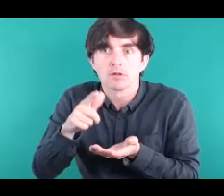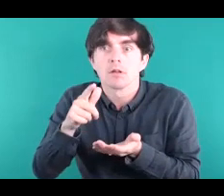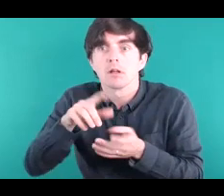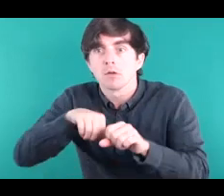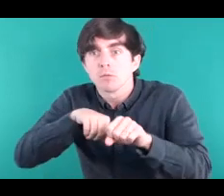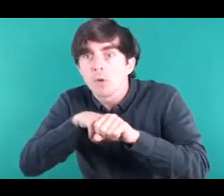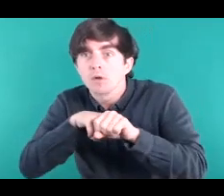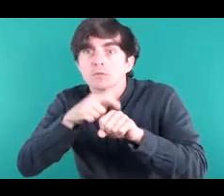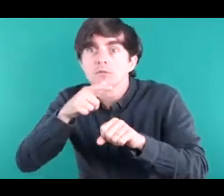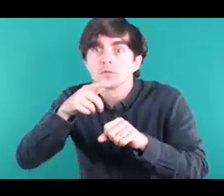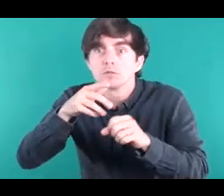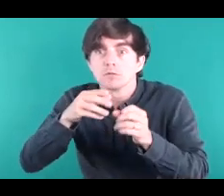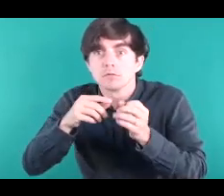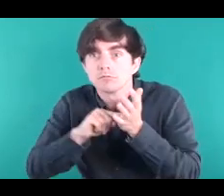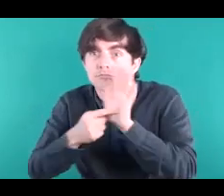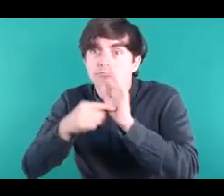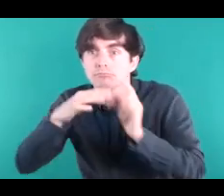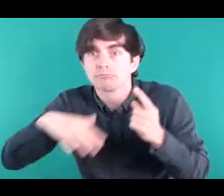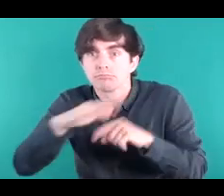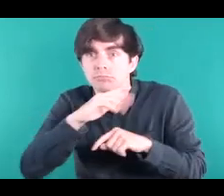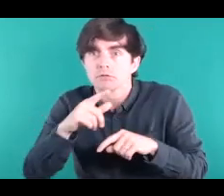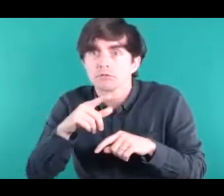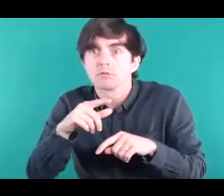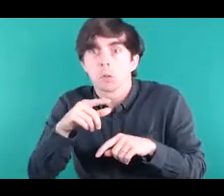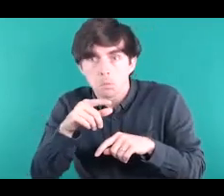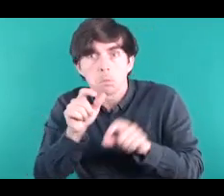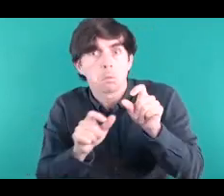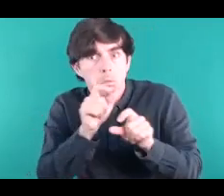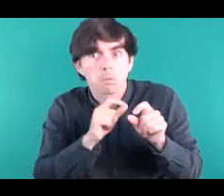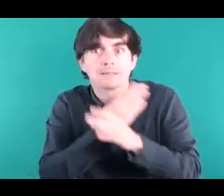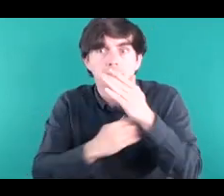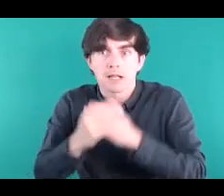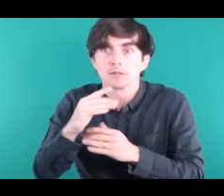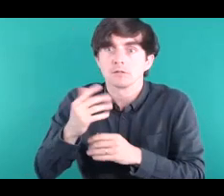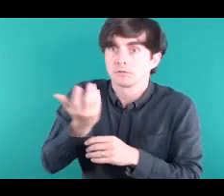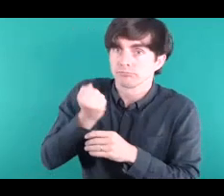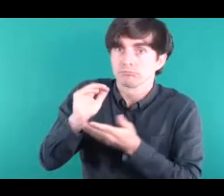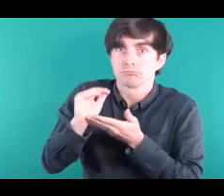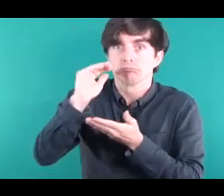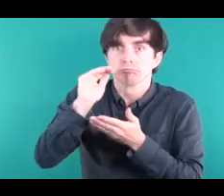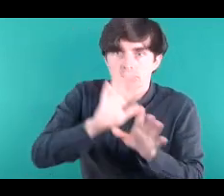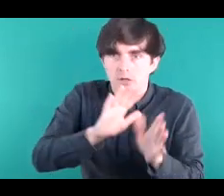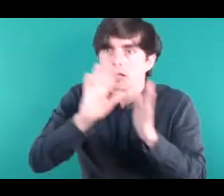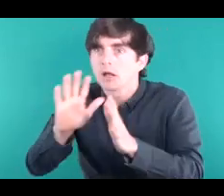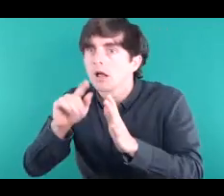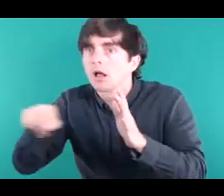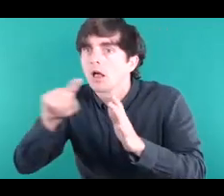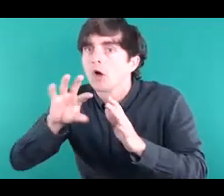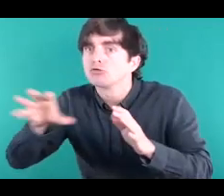in several high income countries the impact of over-reliance on residential care